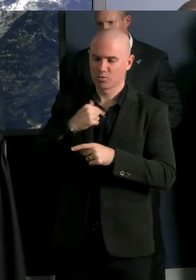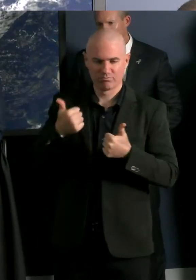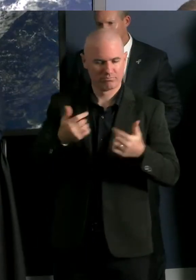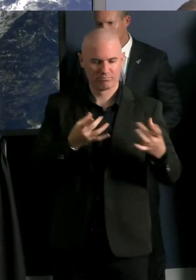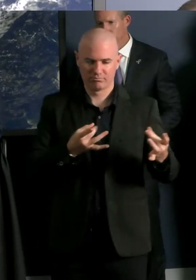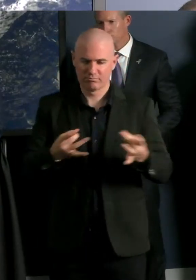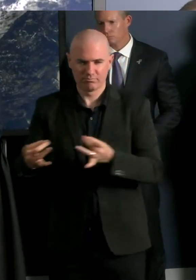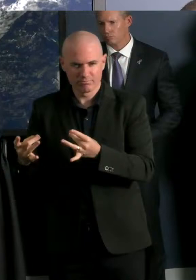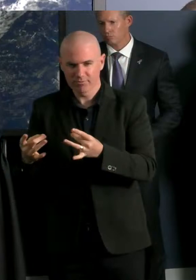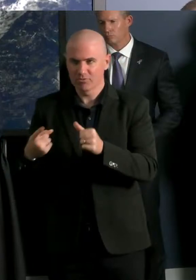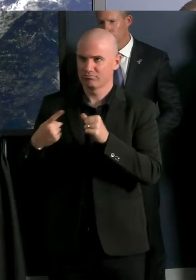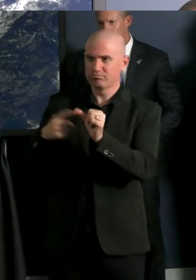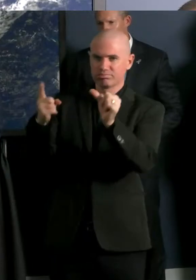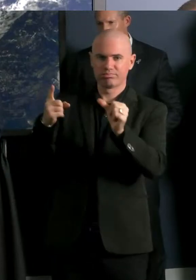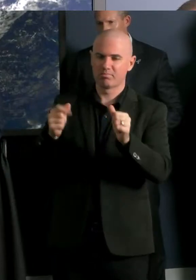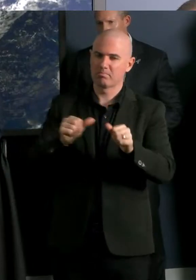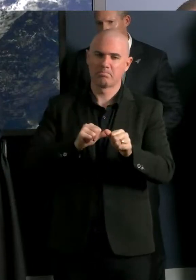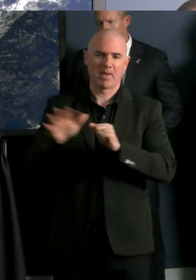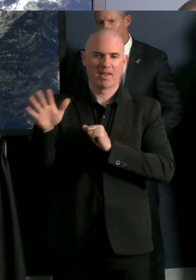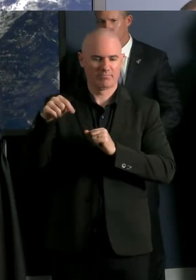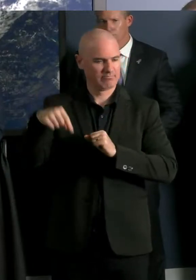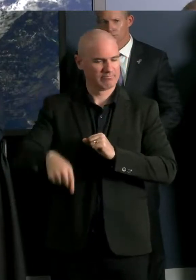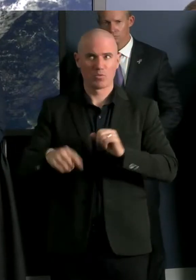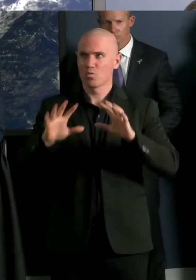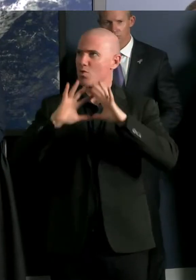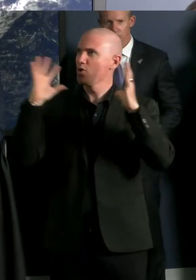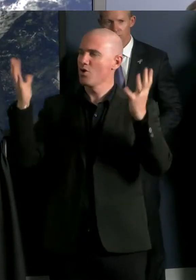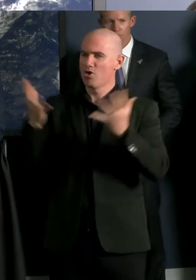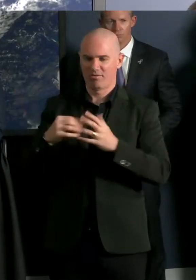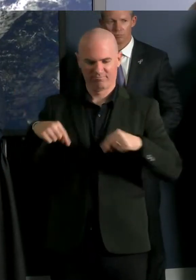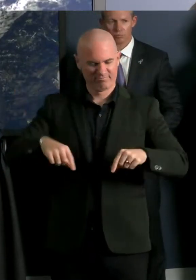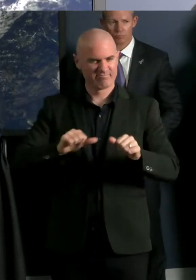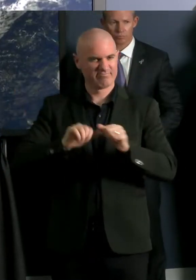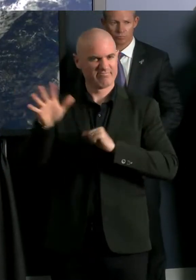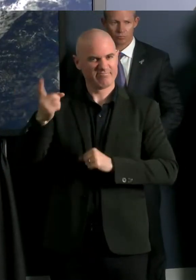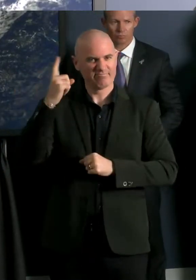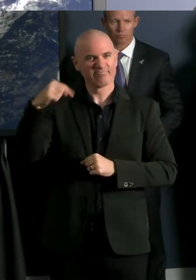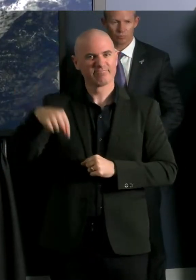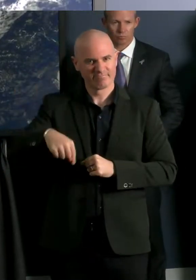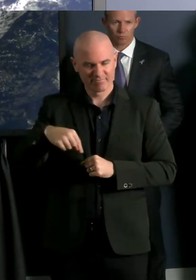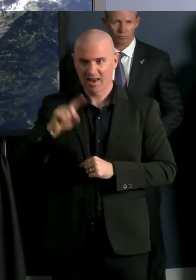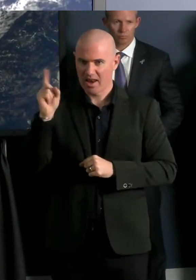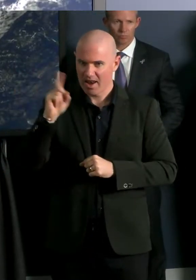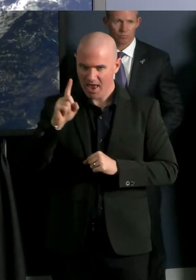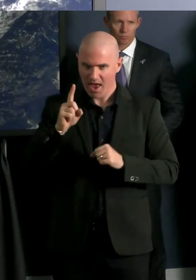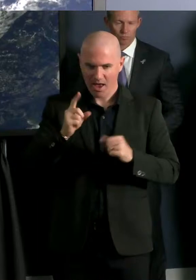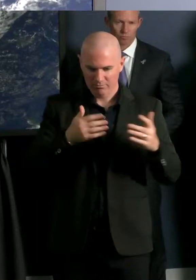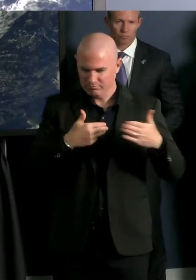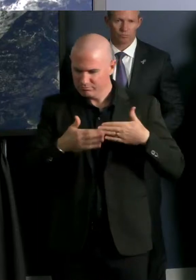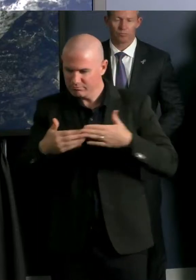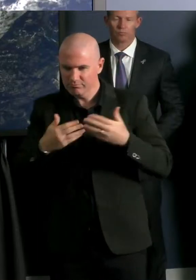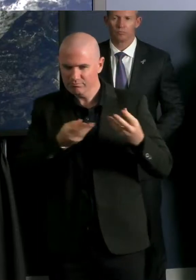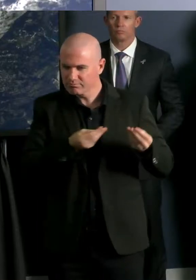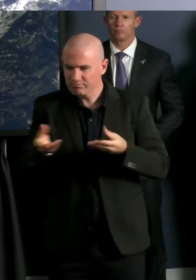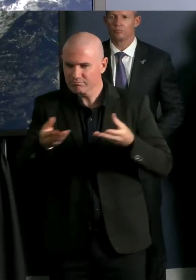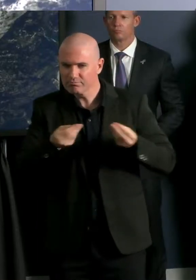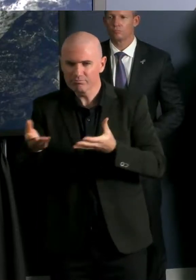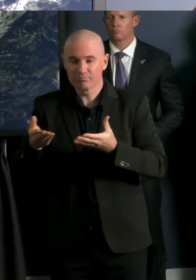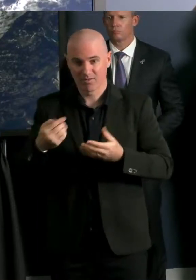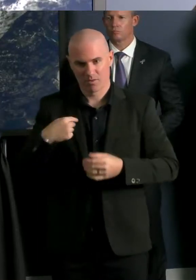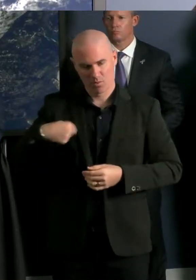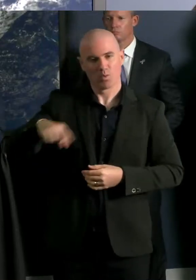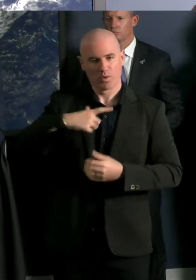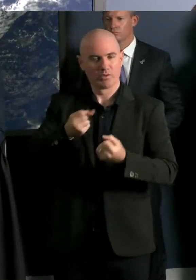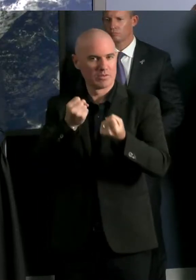preparation and response system in the world in Queensland. All of those mechanisms are now swinging into place. We are here to support